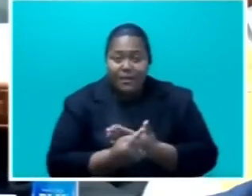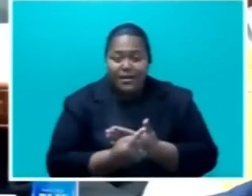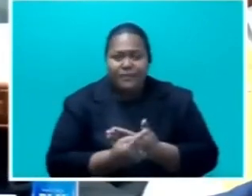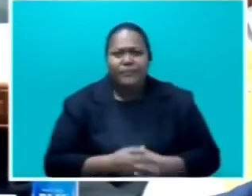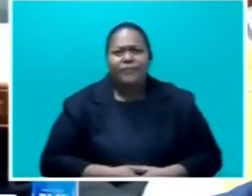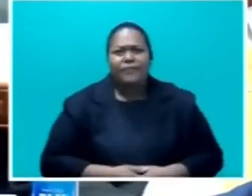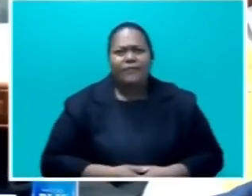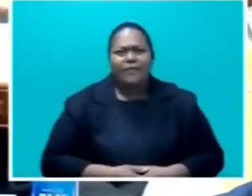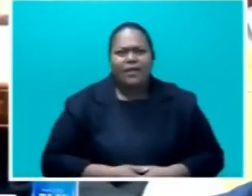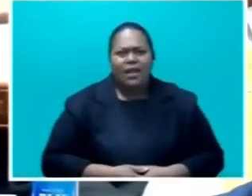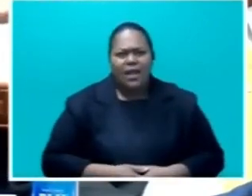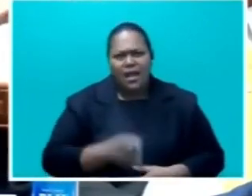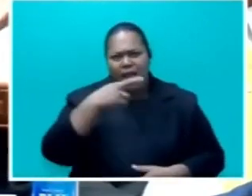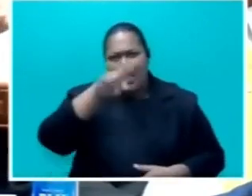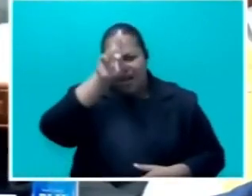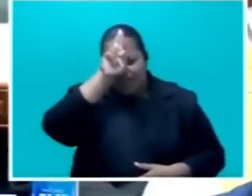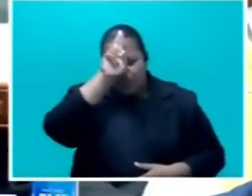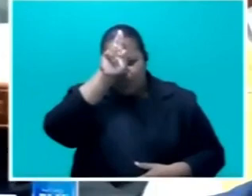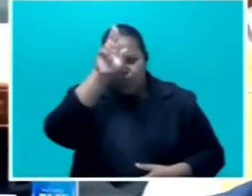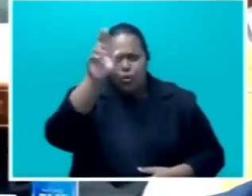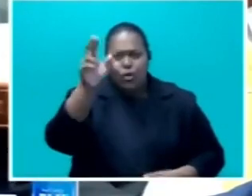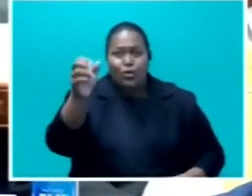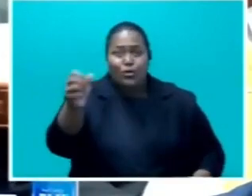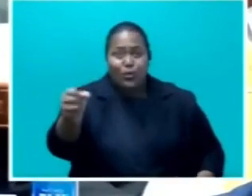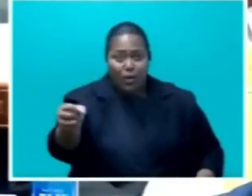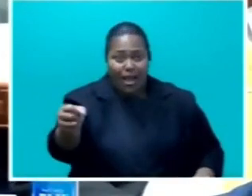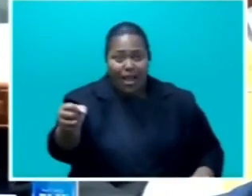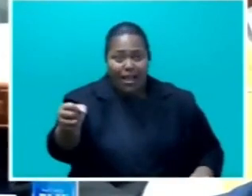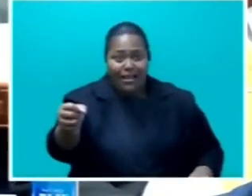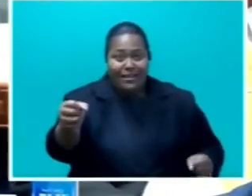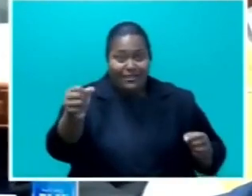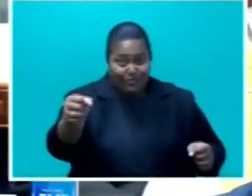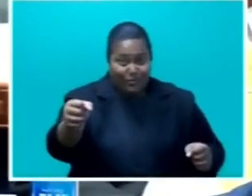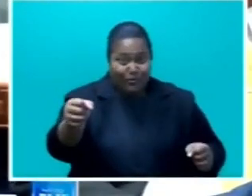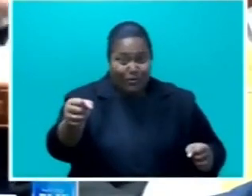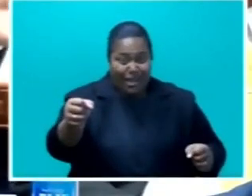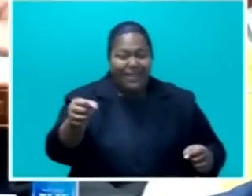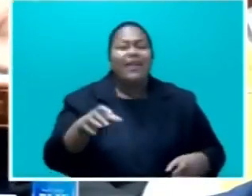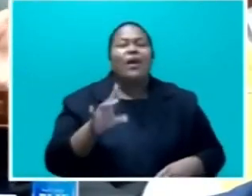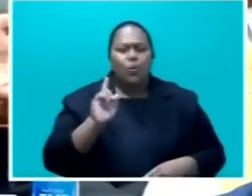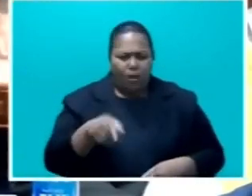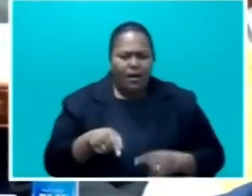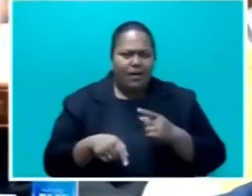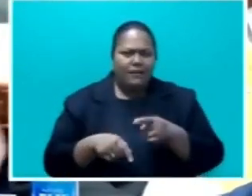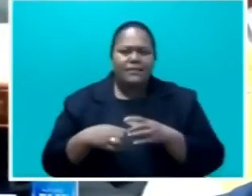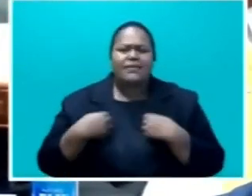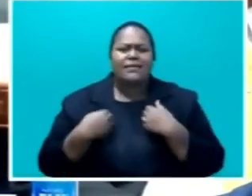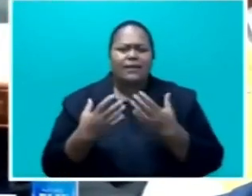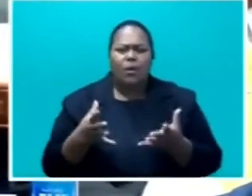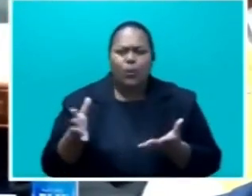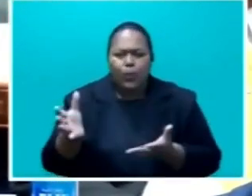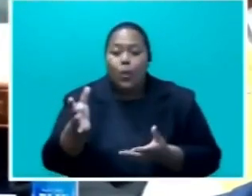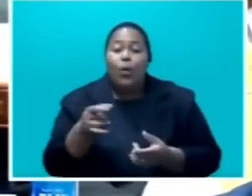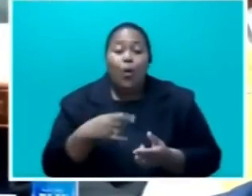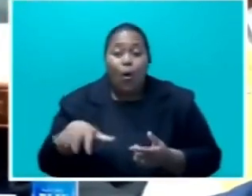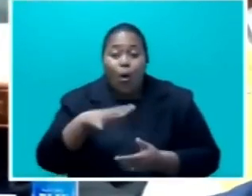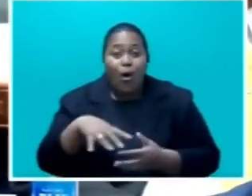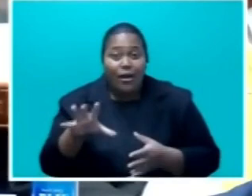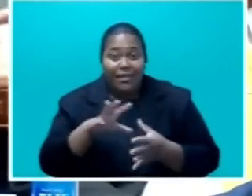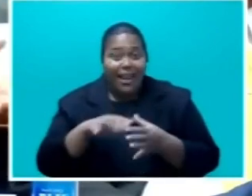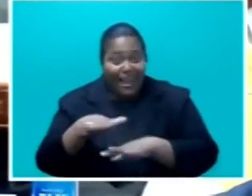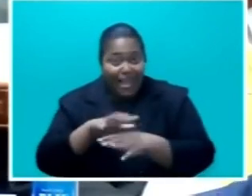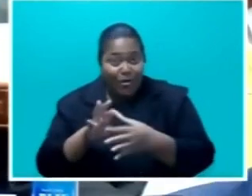Sukuna, an embodiment of wisdom and chiefly authority, gained the confidence of the landowners